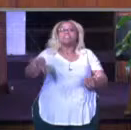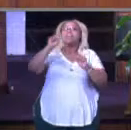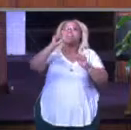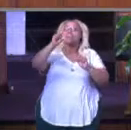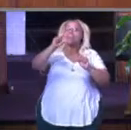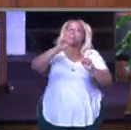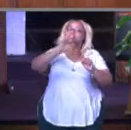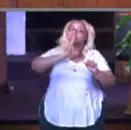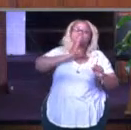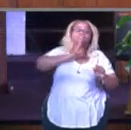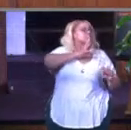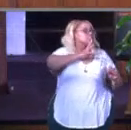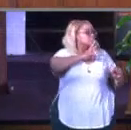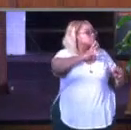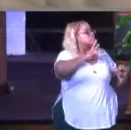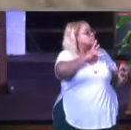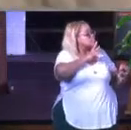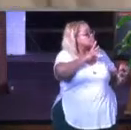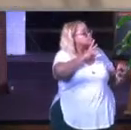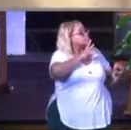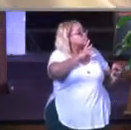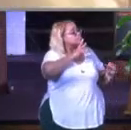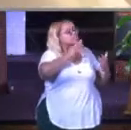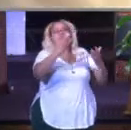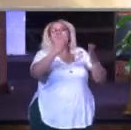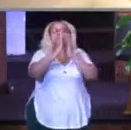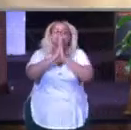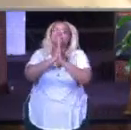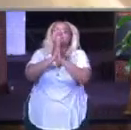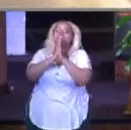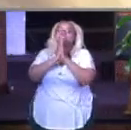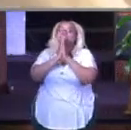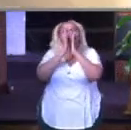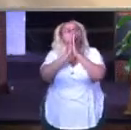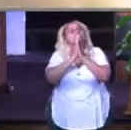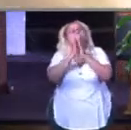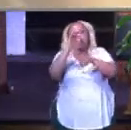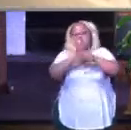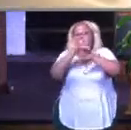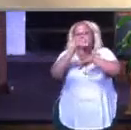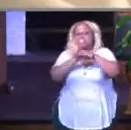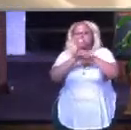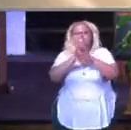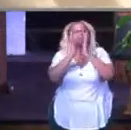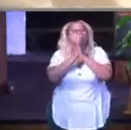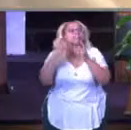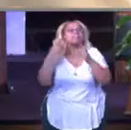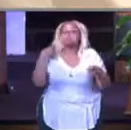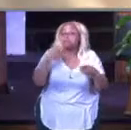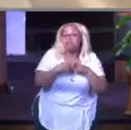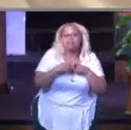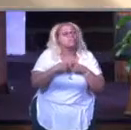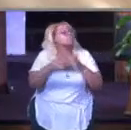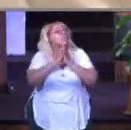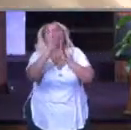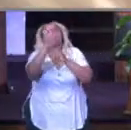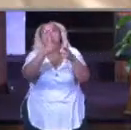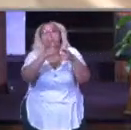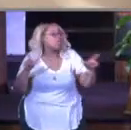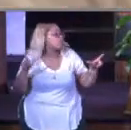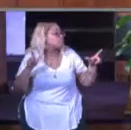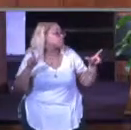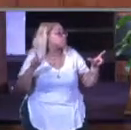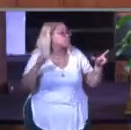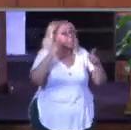your tongue. Just start praying. Pray in English. Pray in Spanish. Pray in your